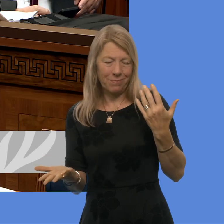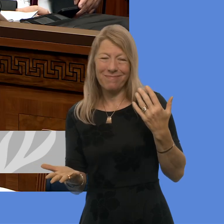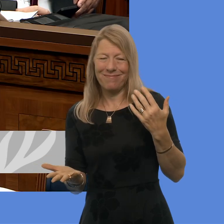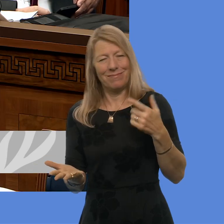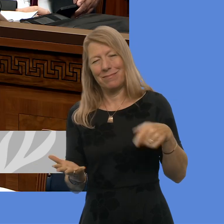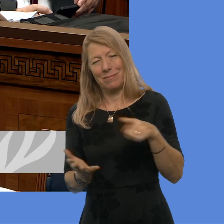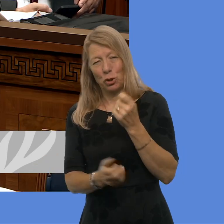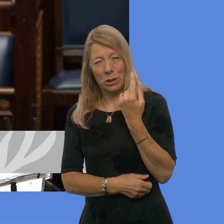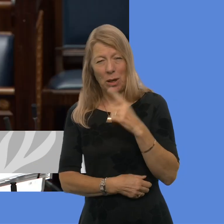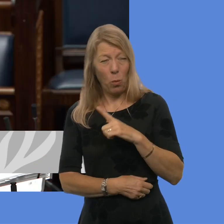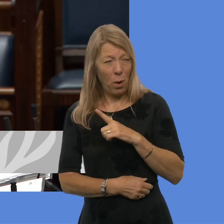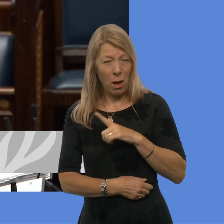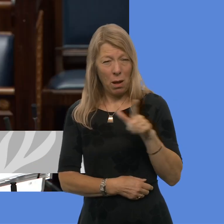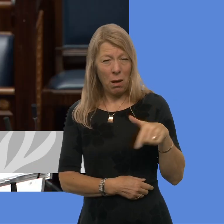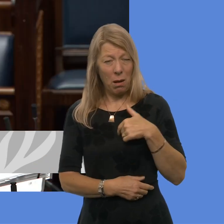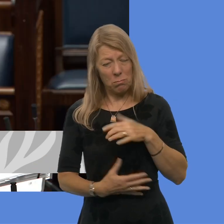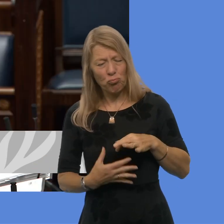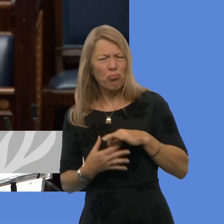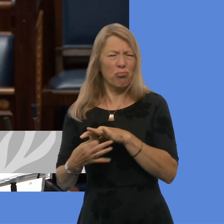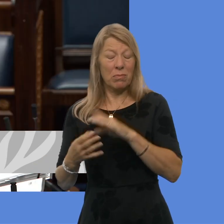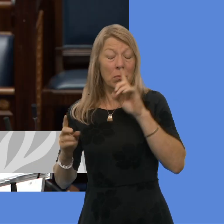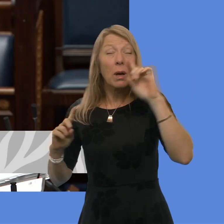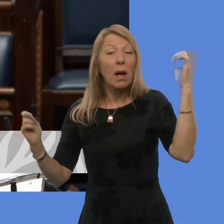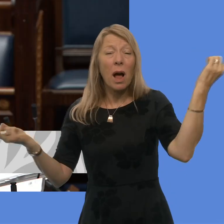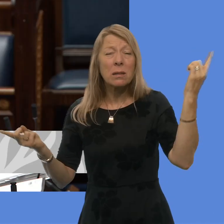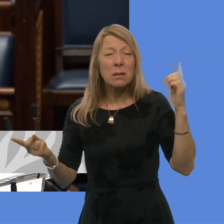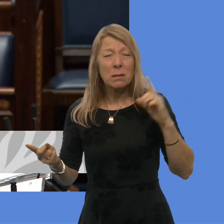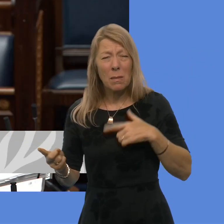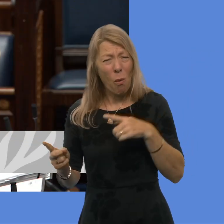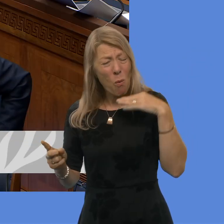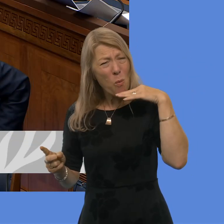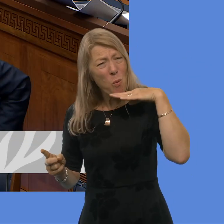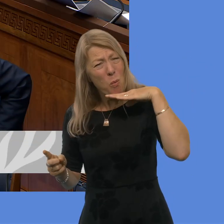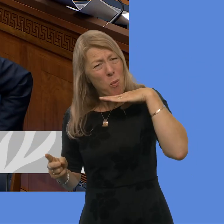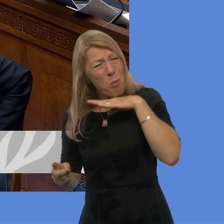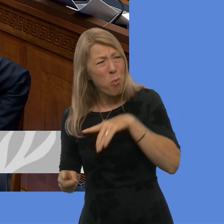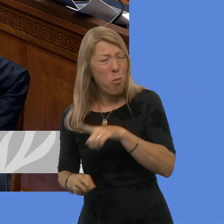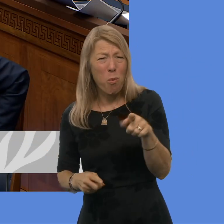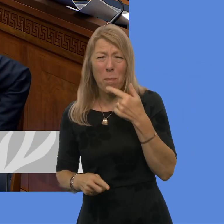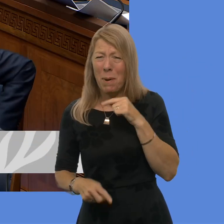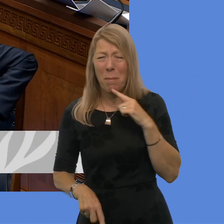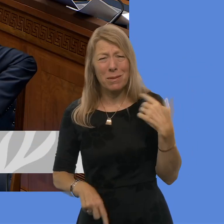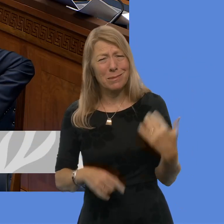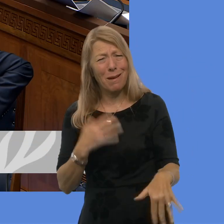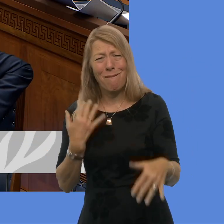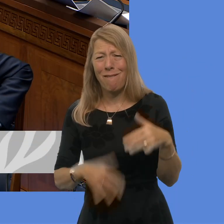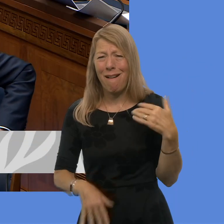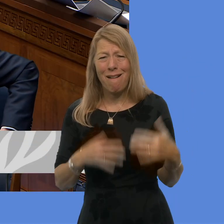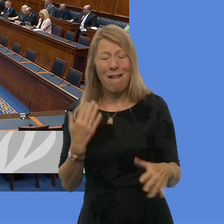that are responsible for inflicting this horror and pain on the Gazan people. Thank you. I call Gary Middleton.